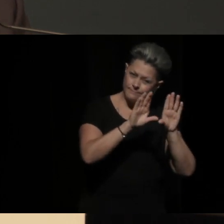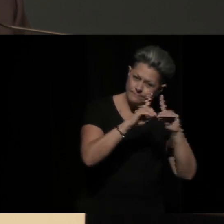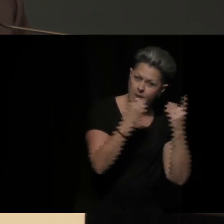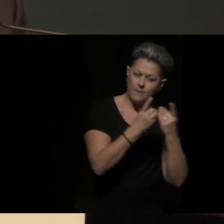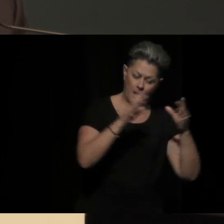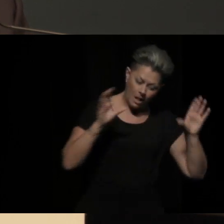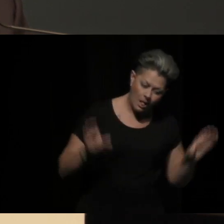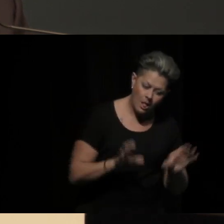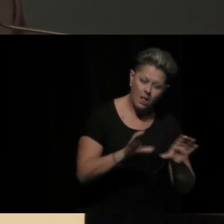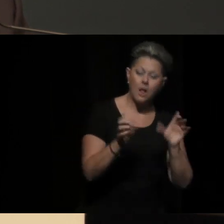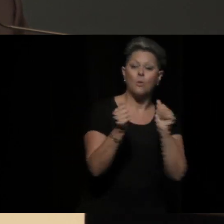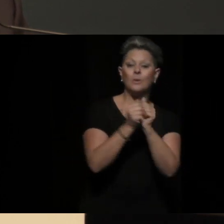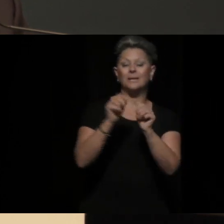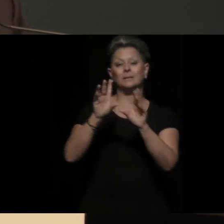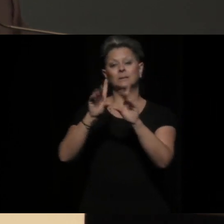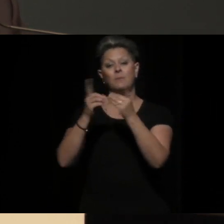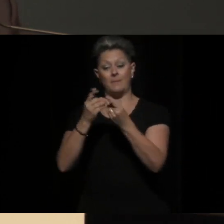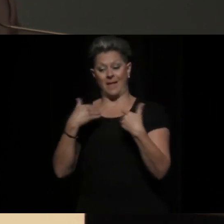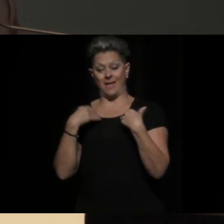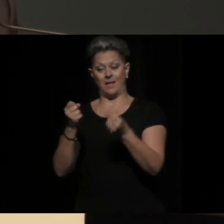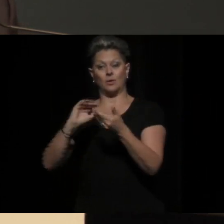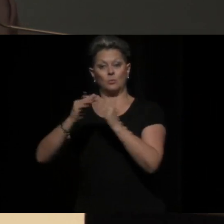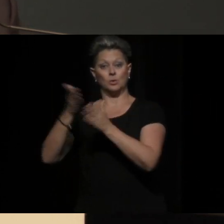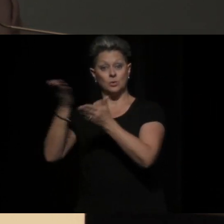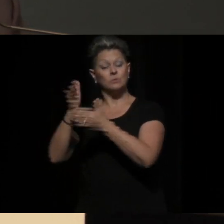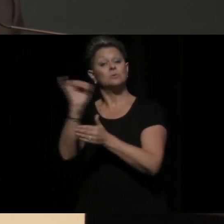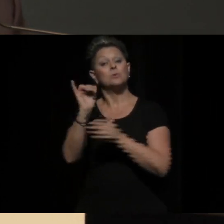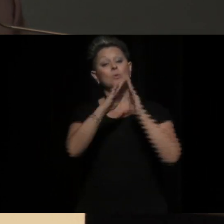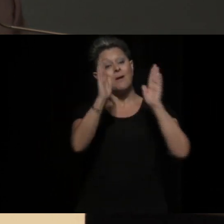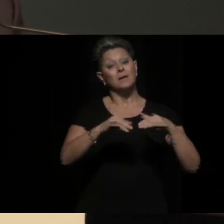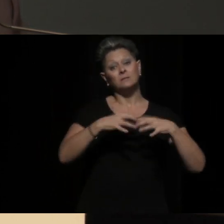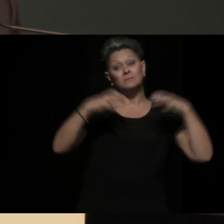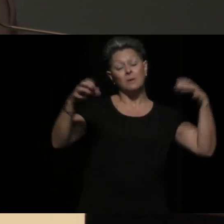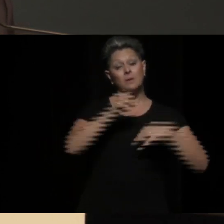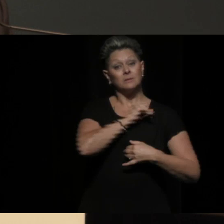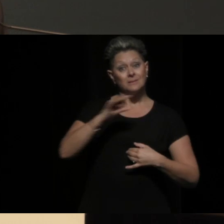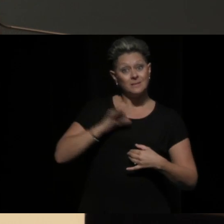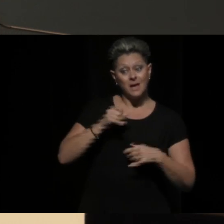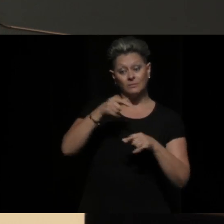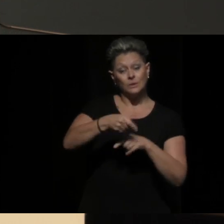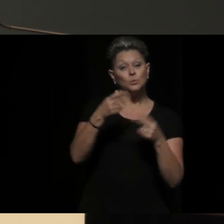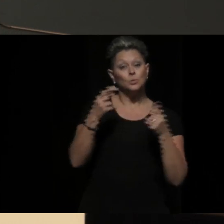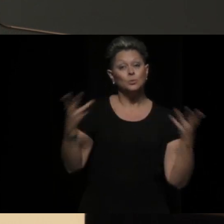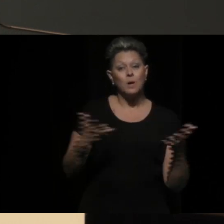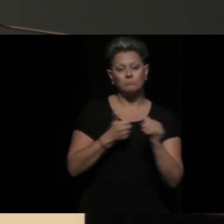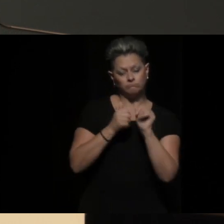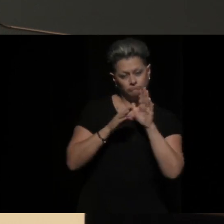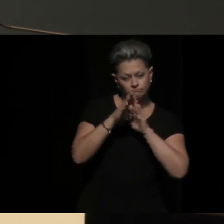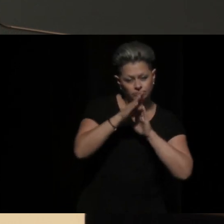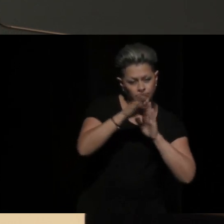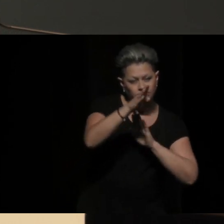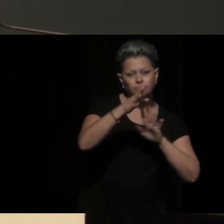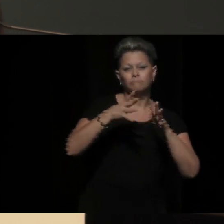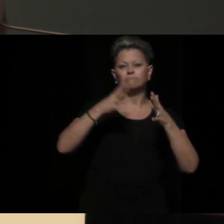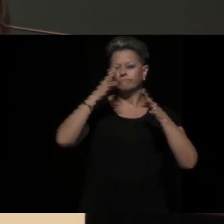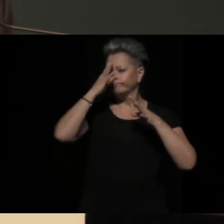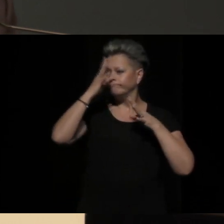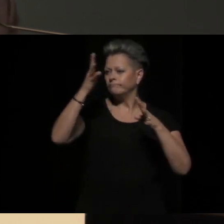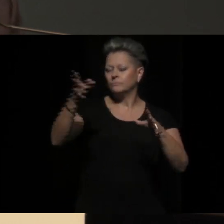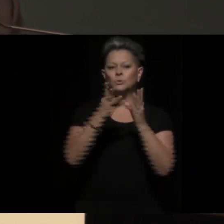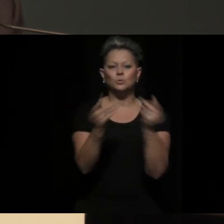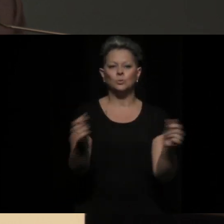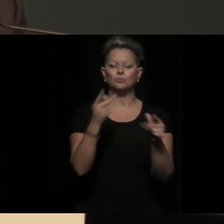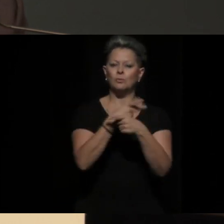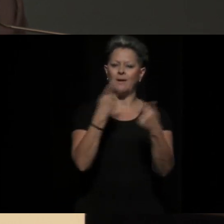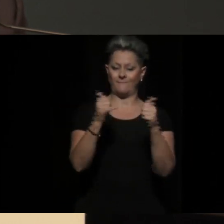and Community Services and House of Assembly staff to develop and implement an innovative solution. The